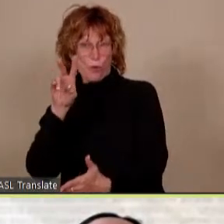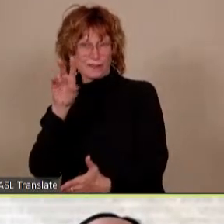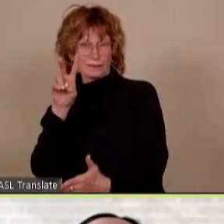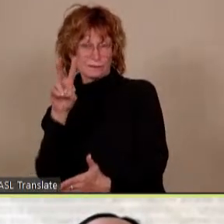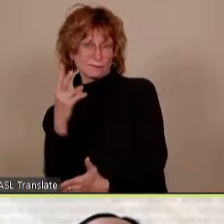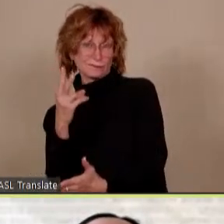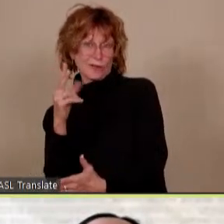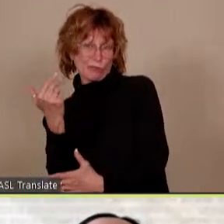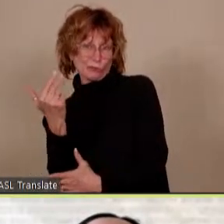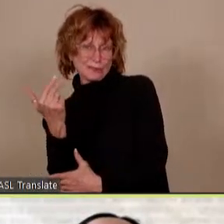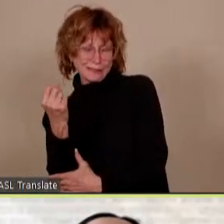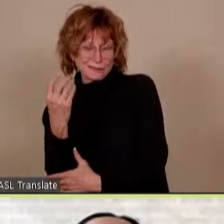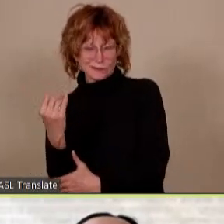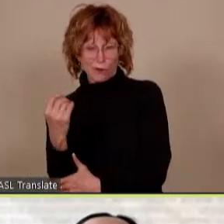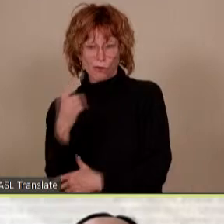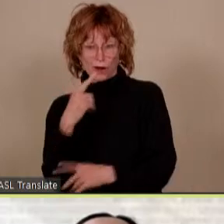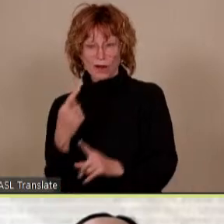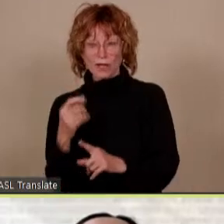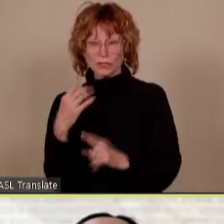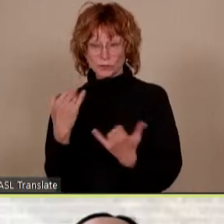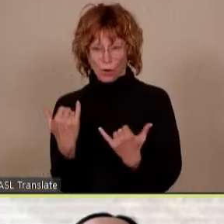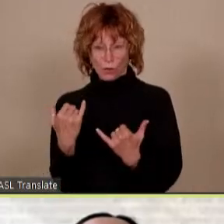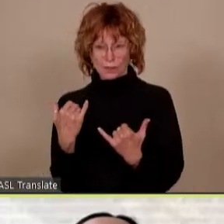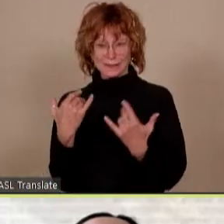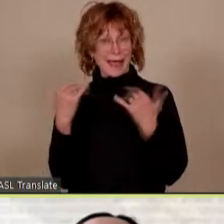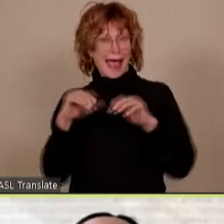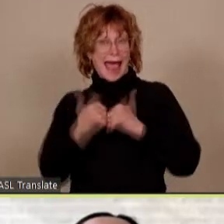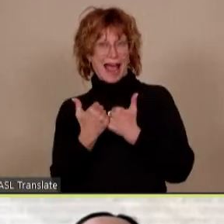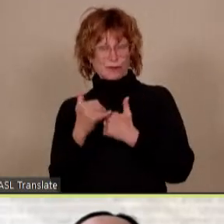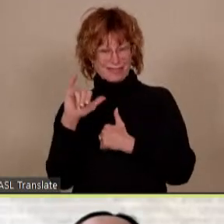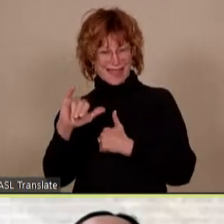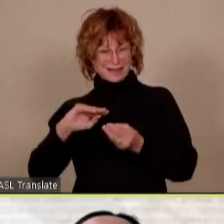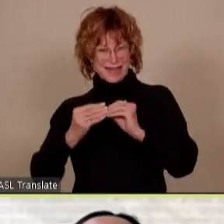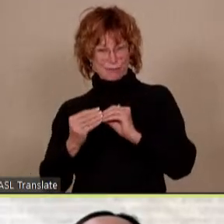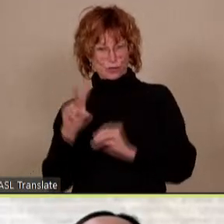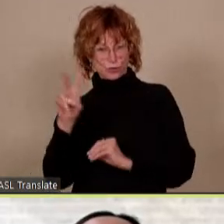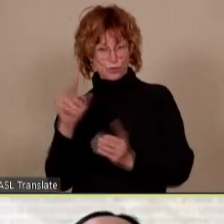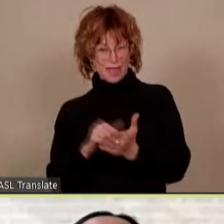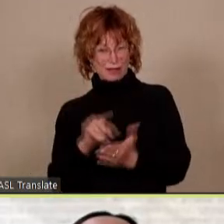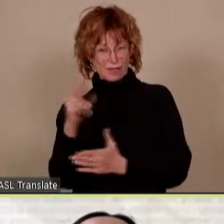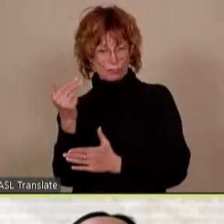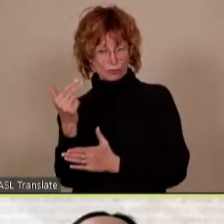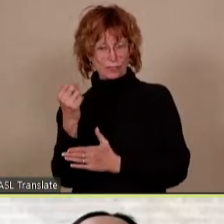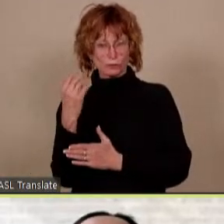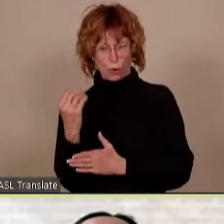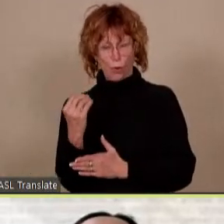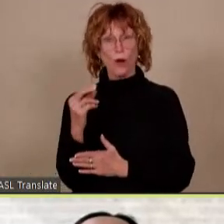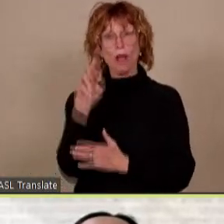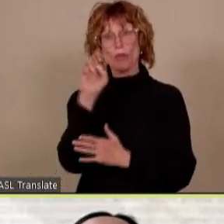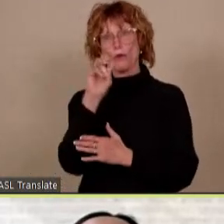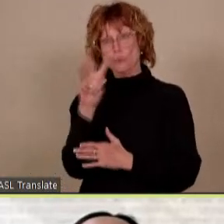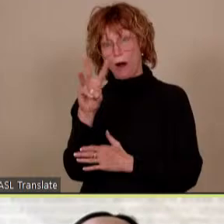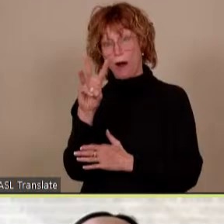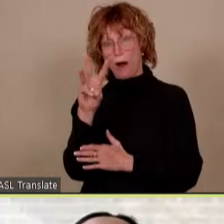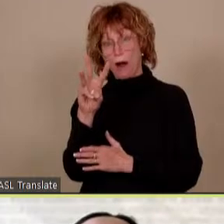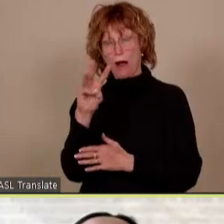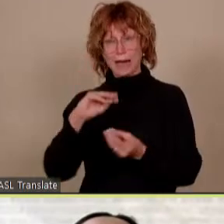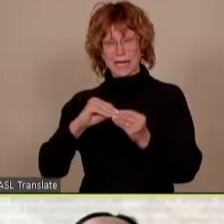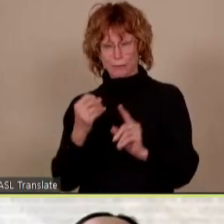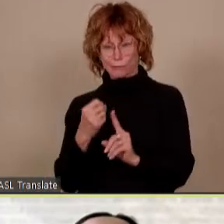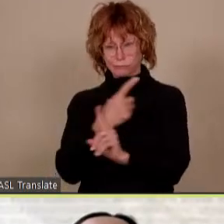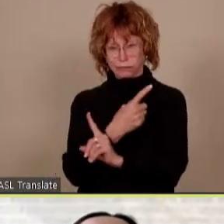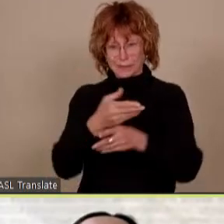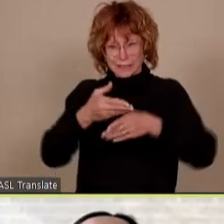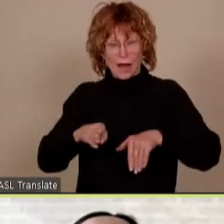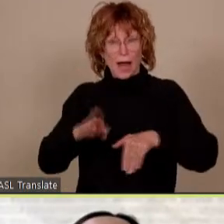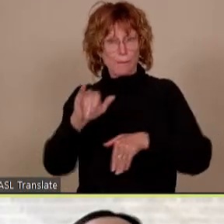deviation is arrived at by taking the raw deviation for the 2013 and dividing that